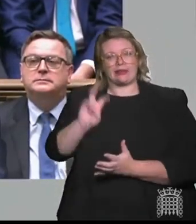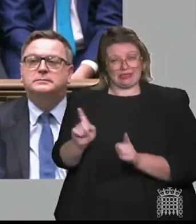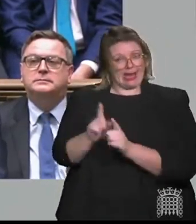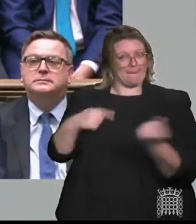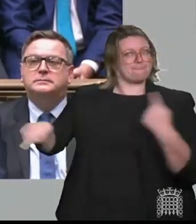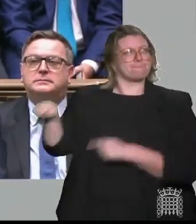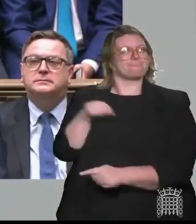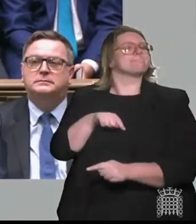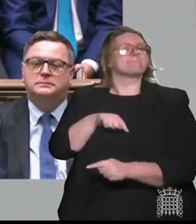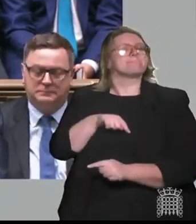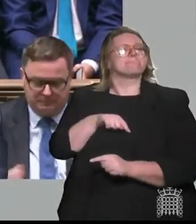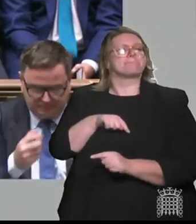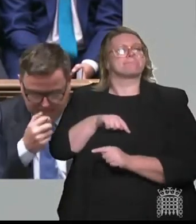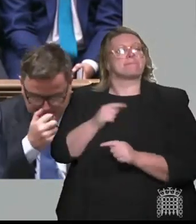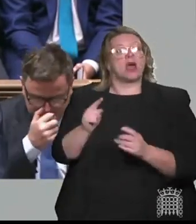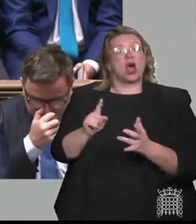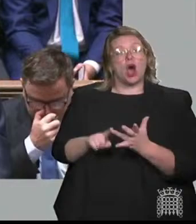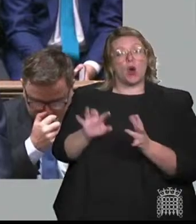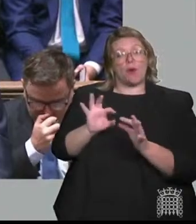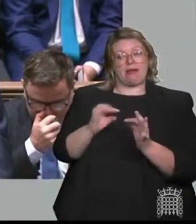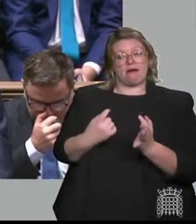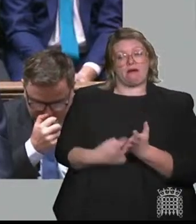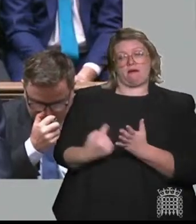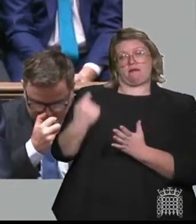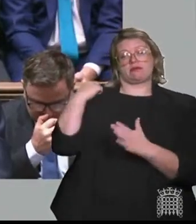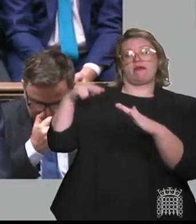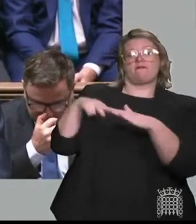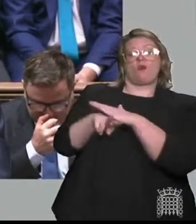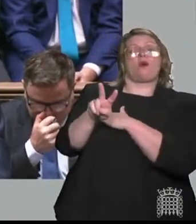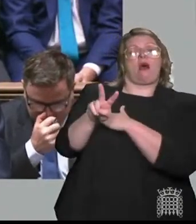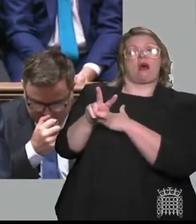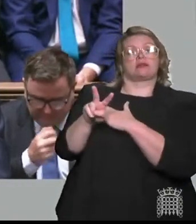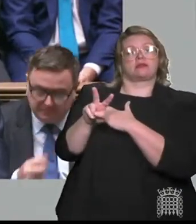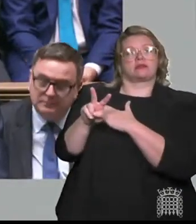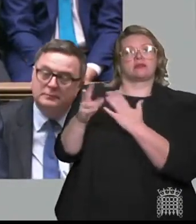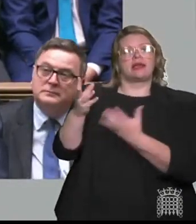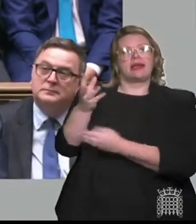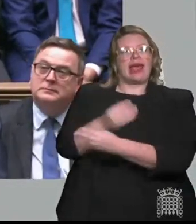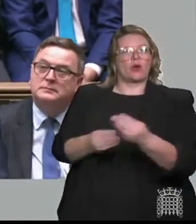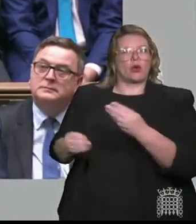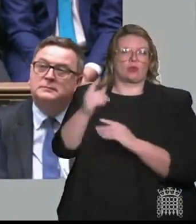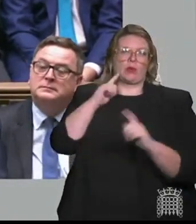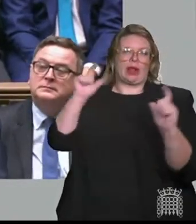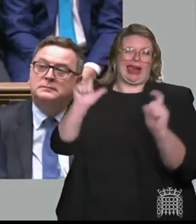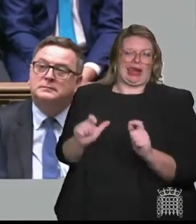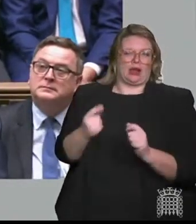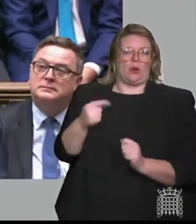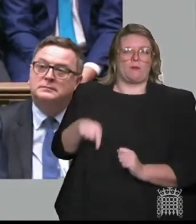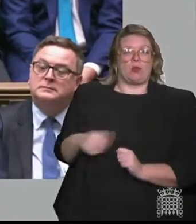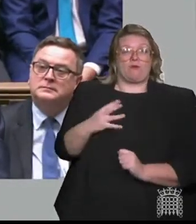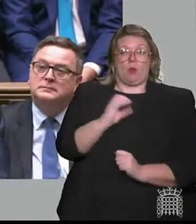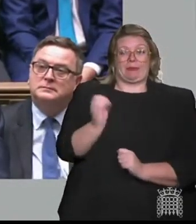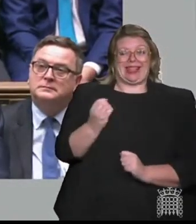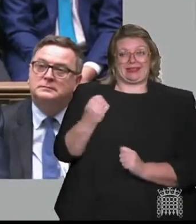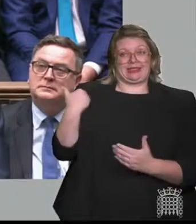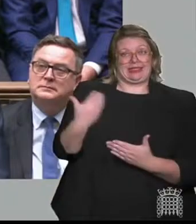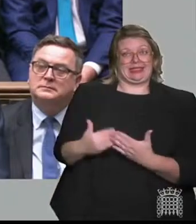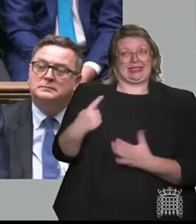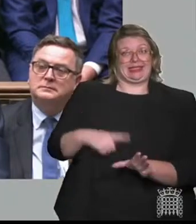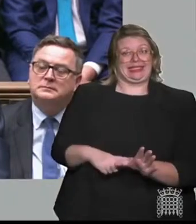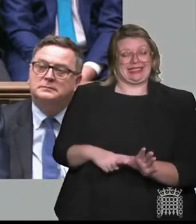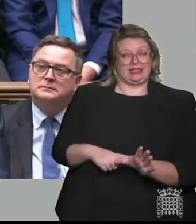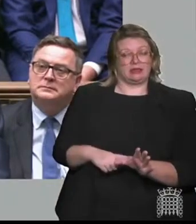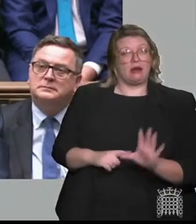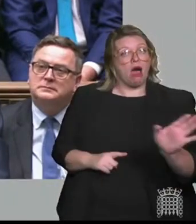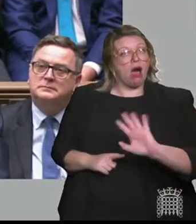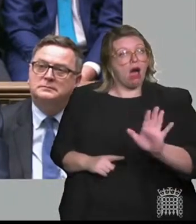OBR forecast a recession in which the economy was forecast to shrink by 1.4% this year.